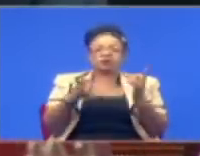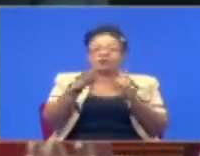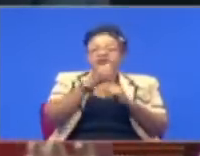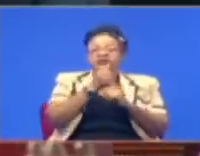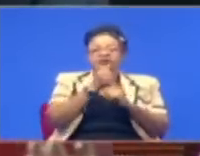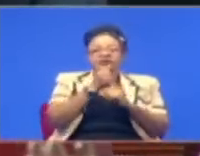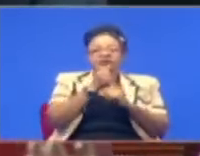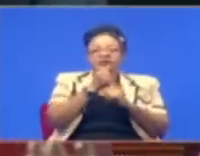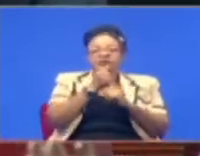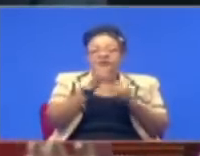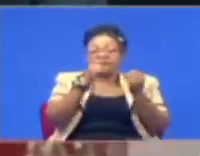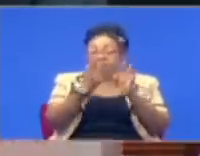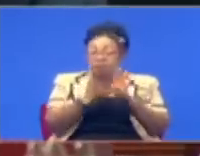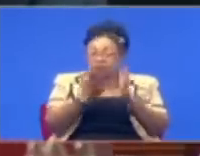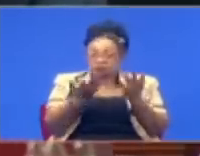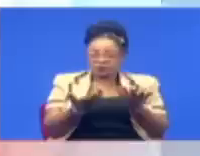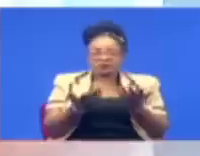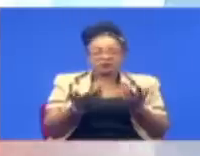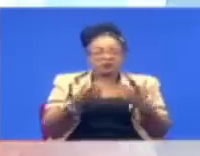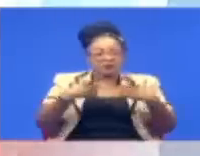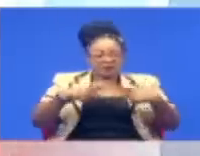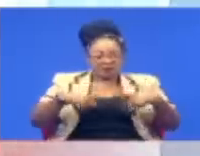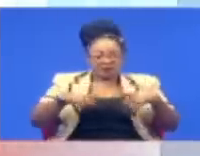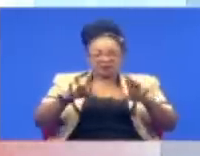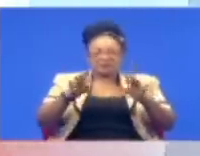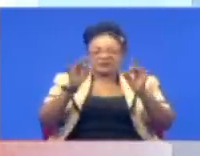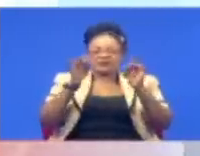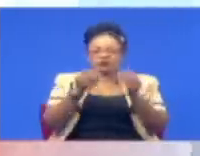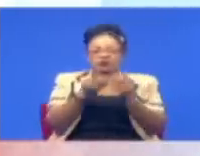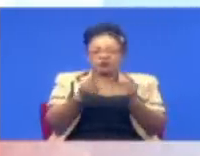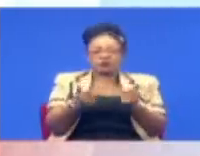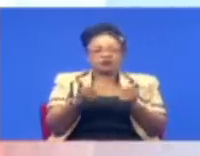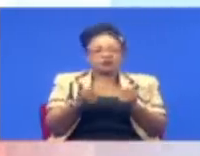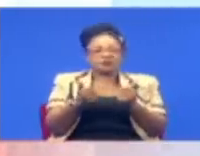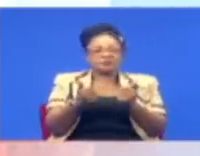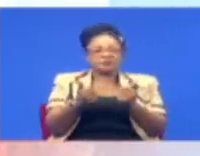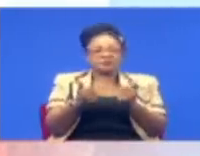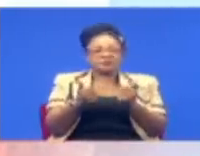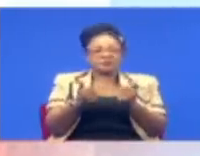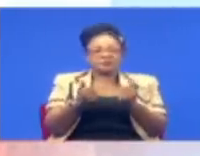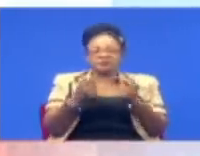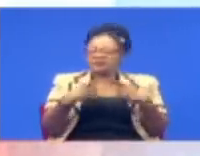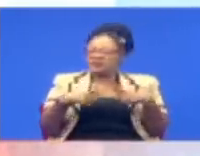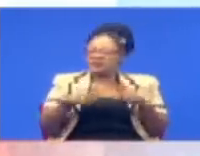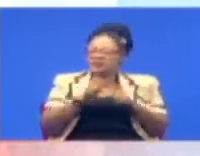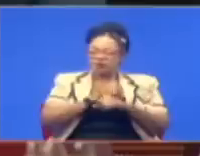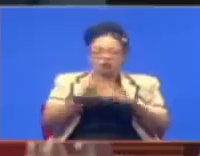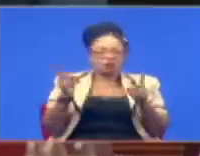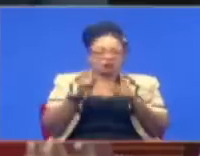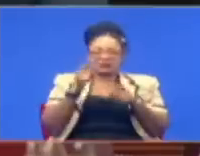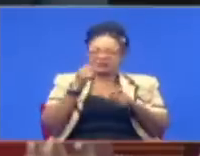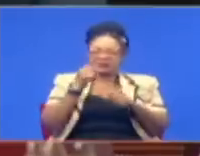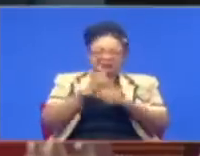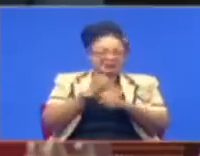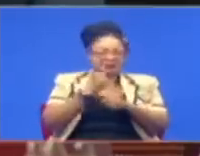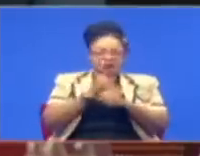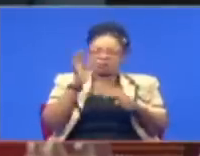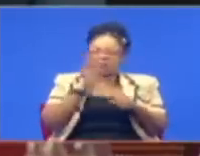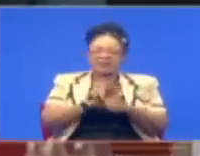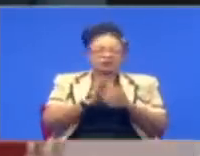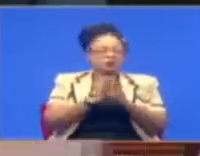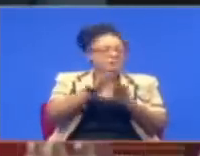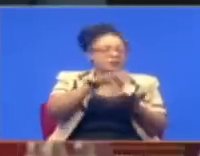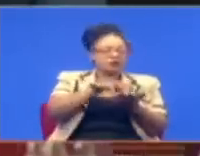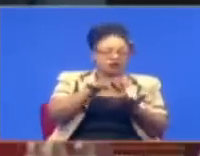the approach would be, let us find a solution. Let's not deal so much with the legalistic